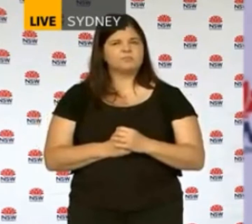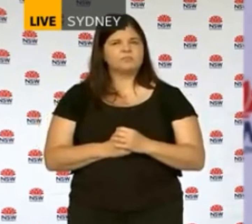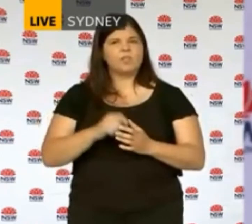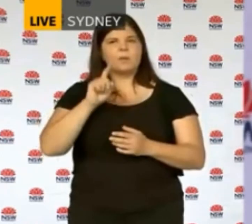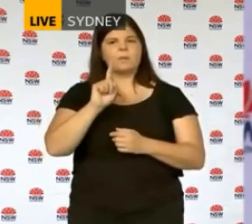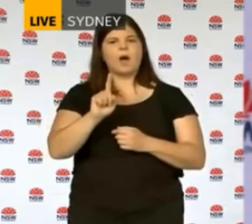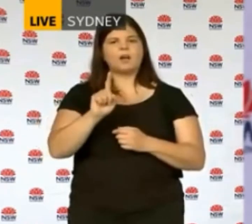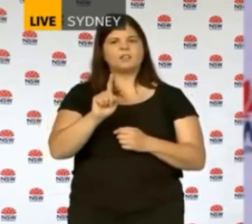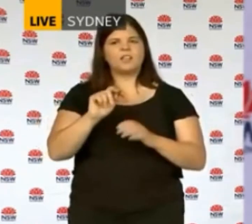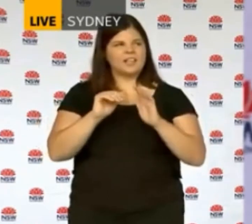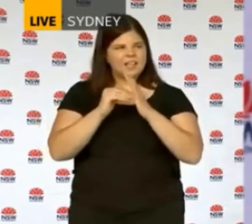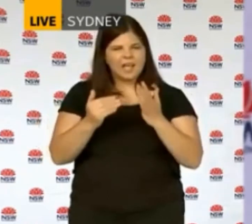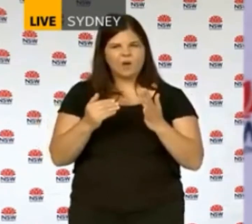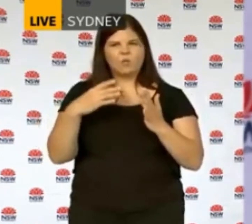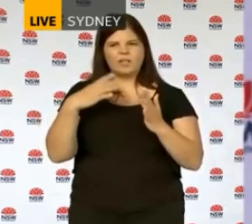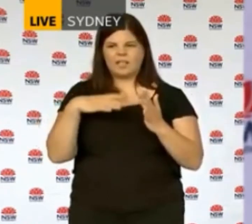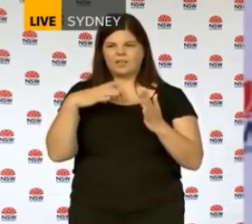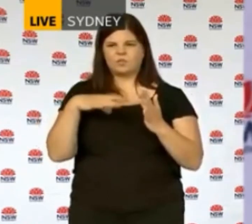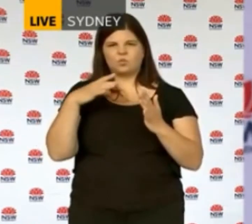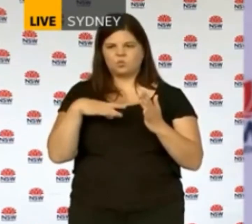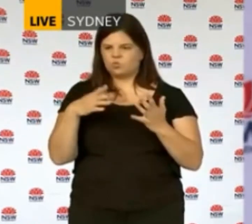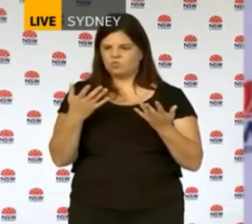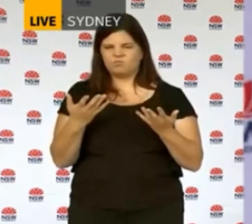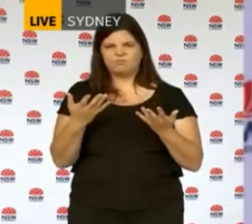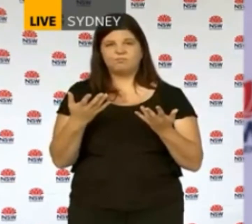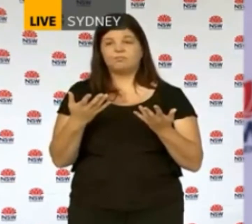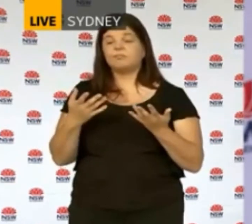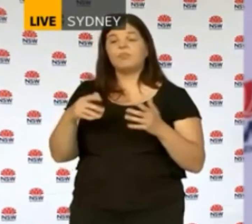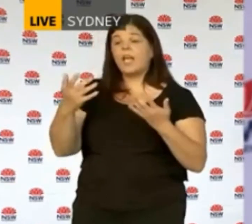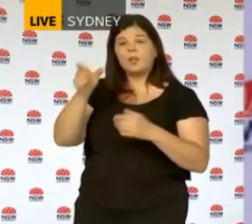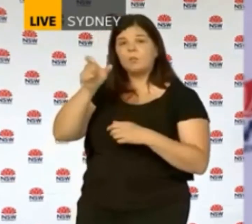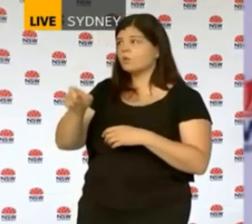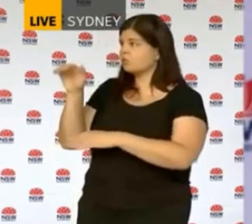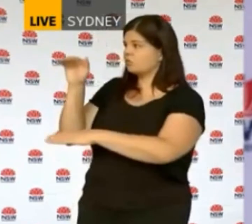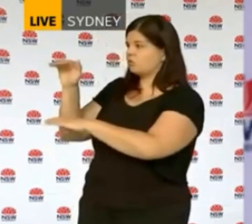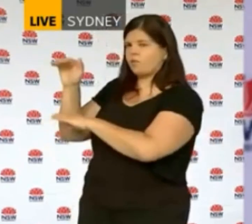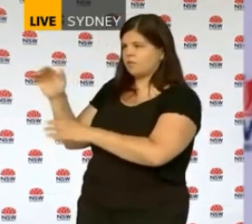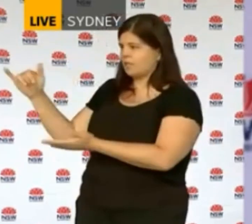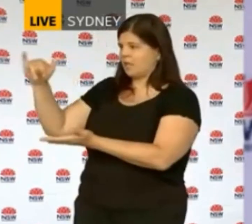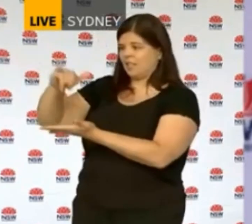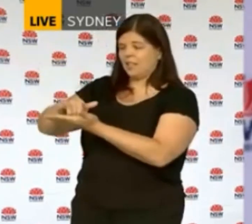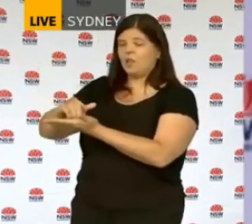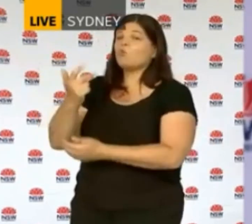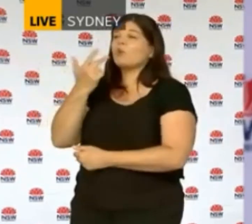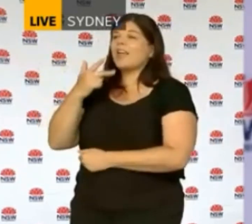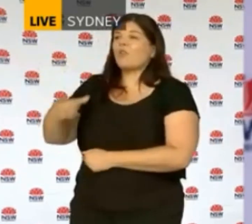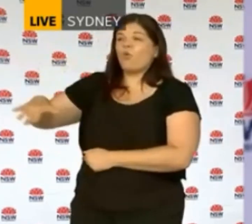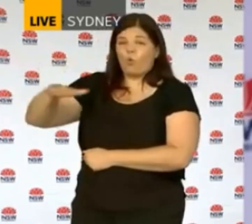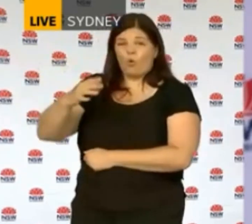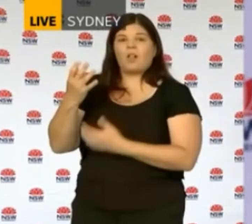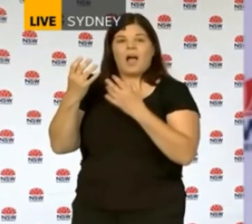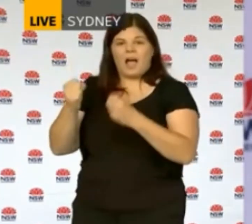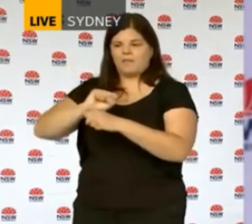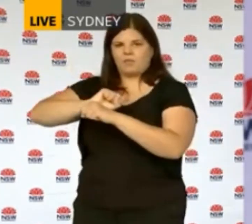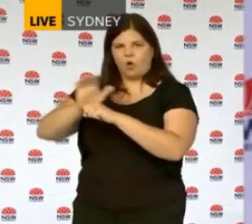I think we're moving into a time where we actually have to see every person who's travelled from overseas as infectious and treat them along their whole